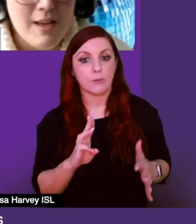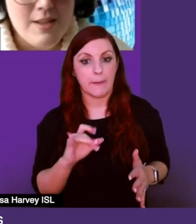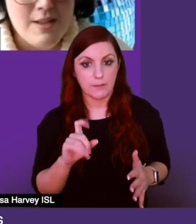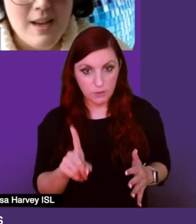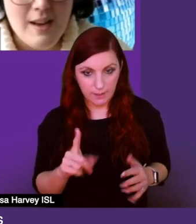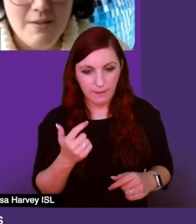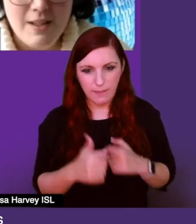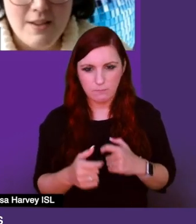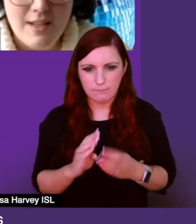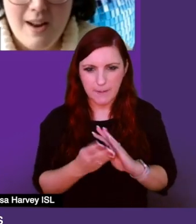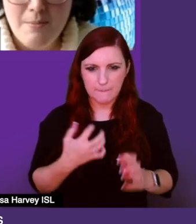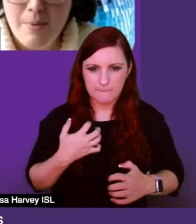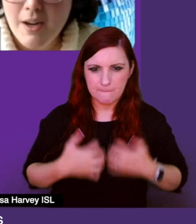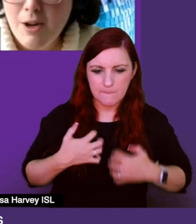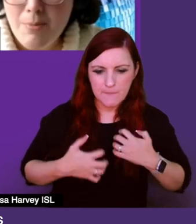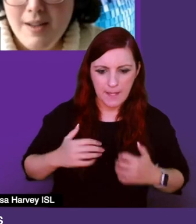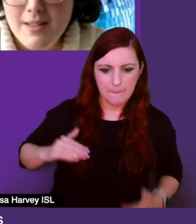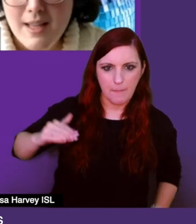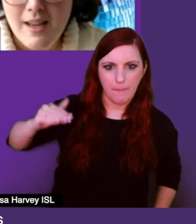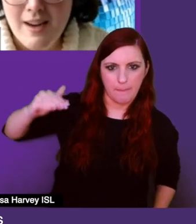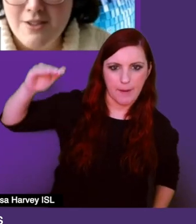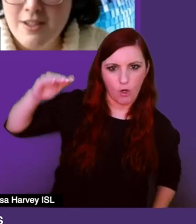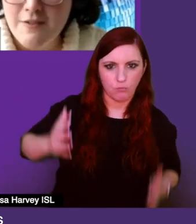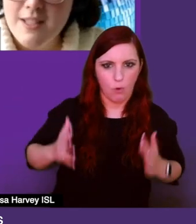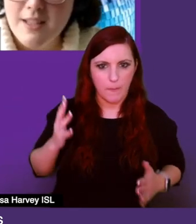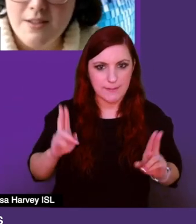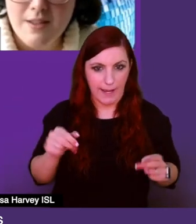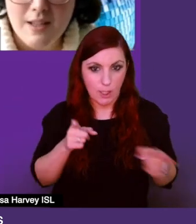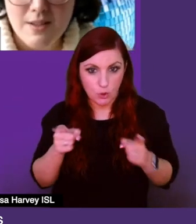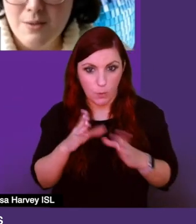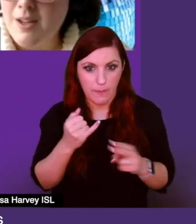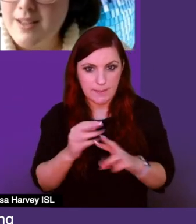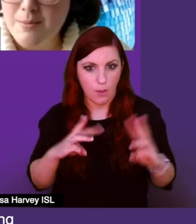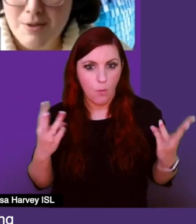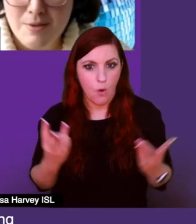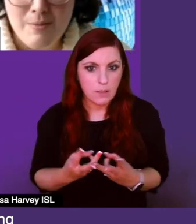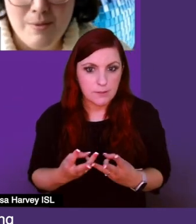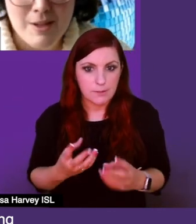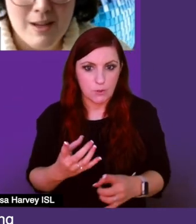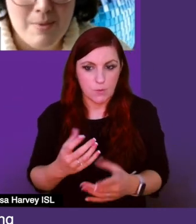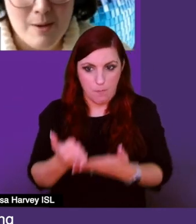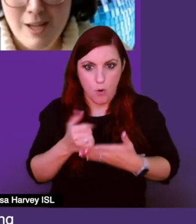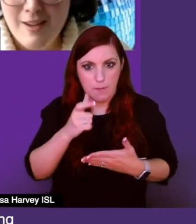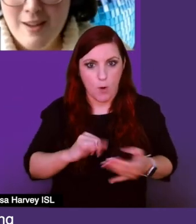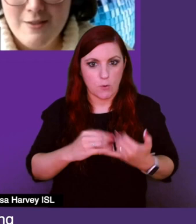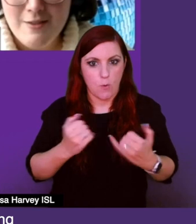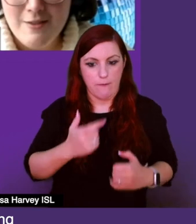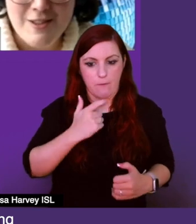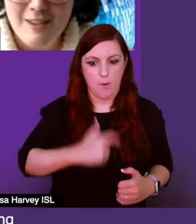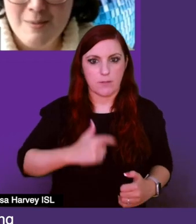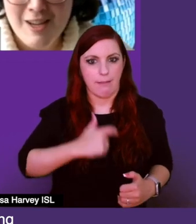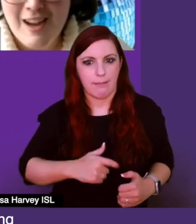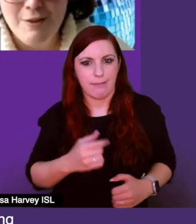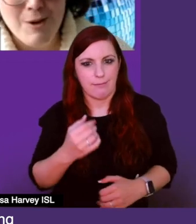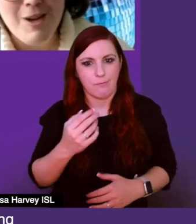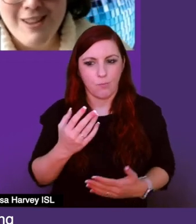After my PhD, I got really interested in bigger robots that can actually physically do things in the world as a person with a mobility impairment. Very